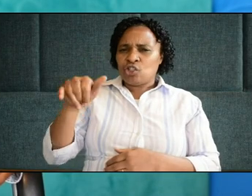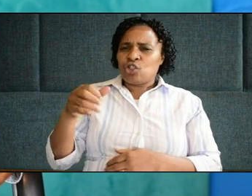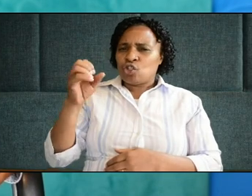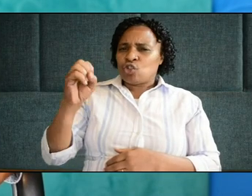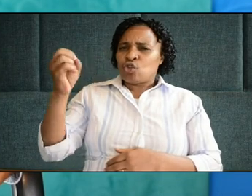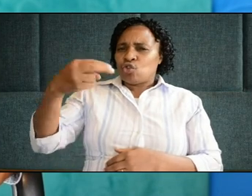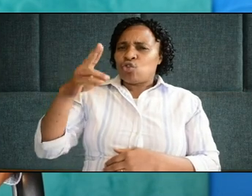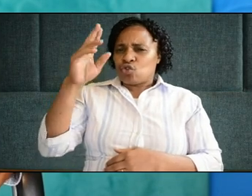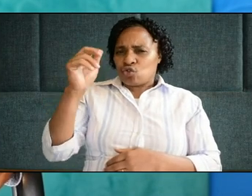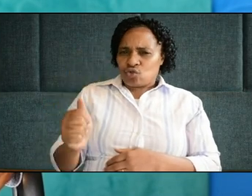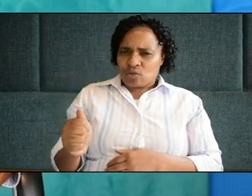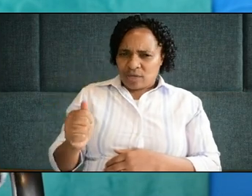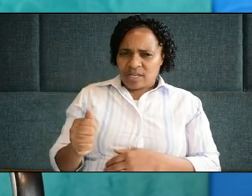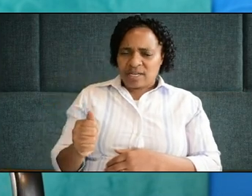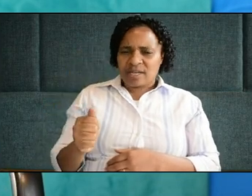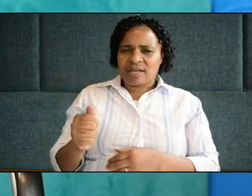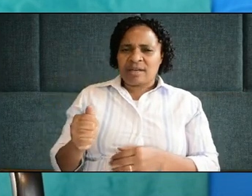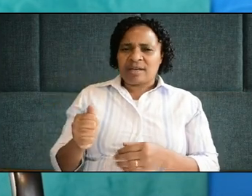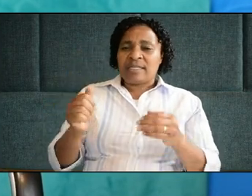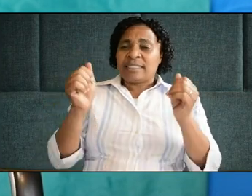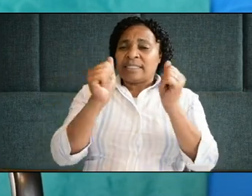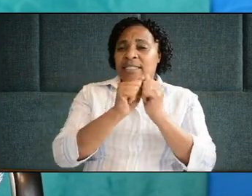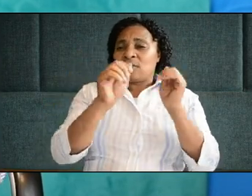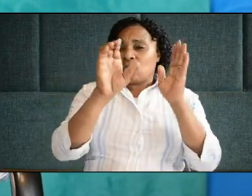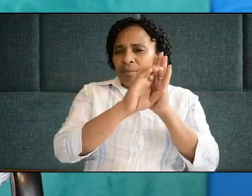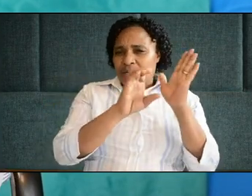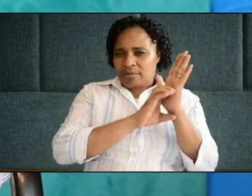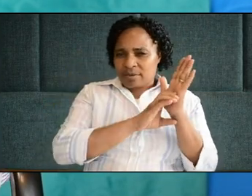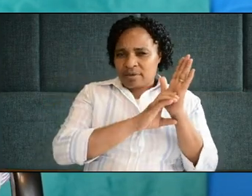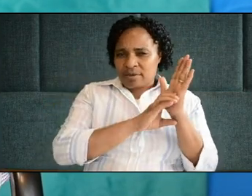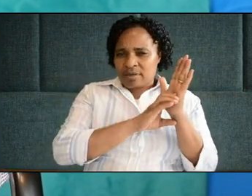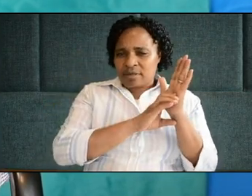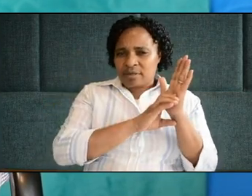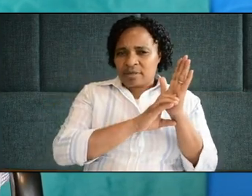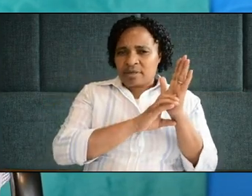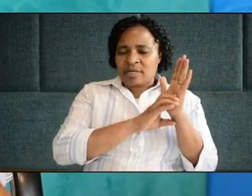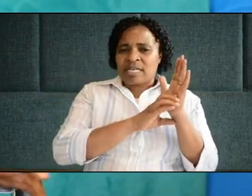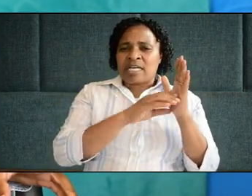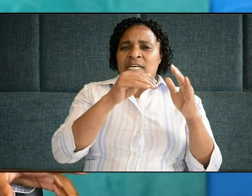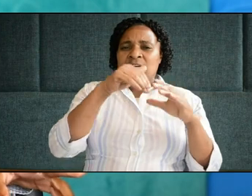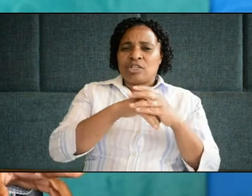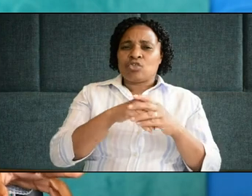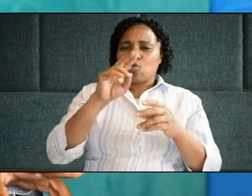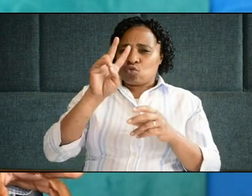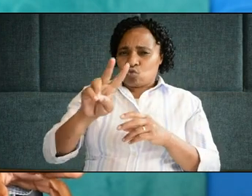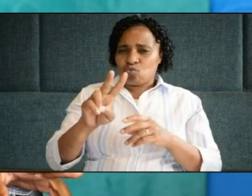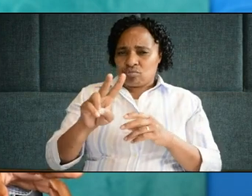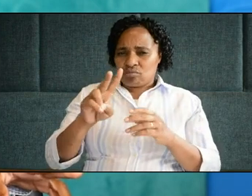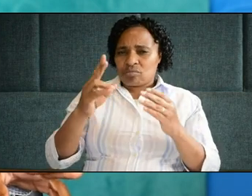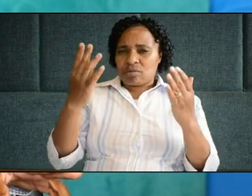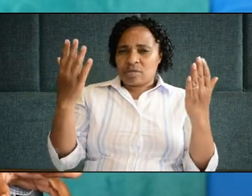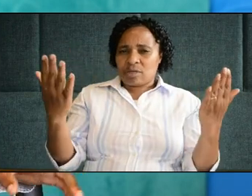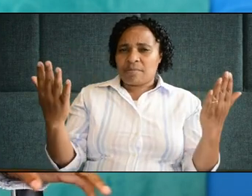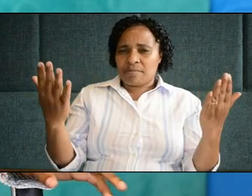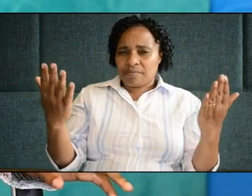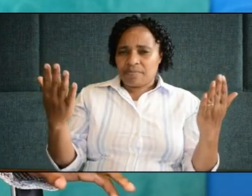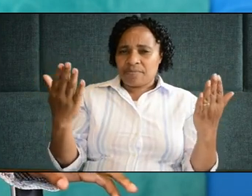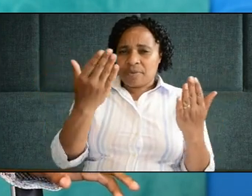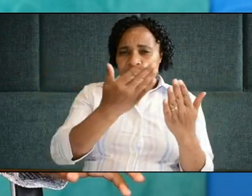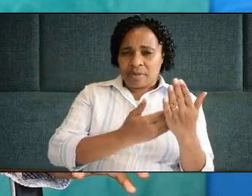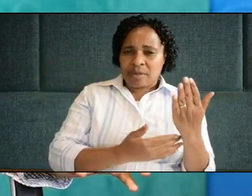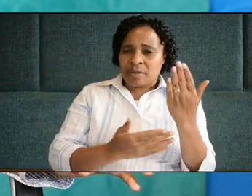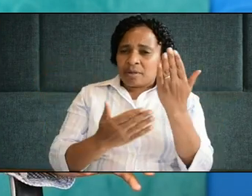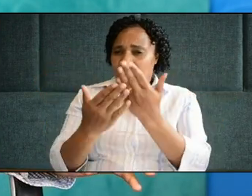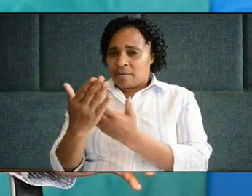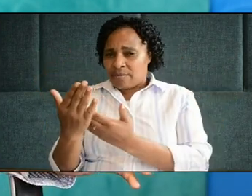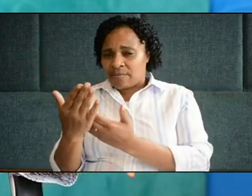Joshua, the Ten Commandments were into two tablets. Then